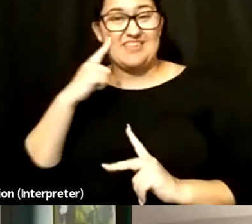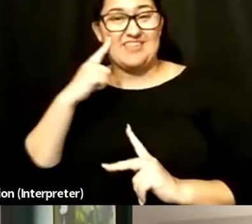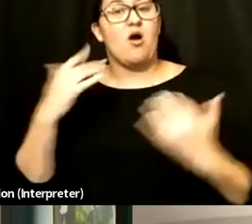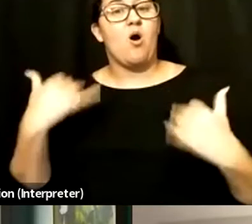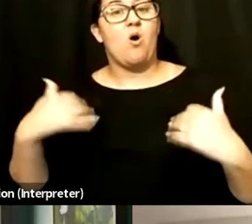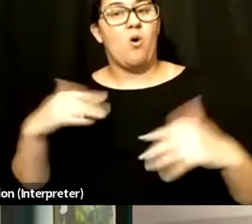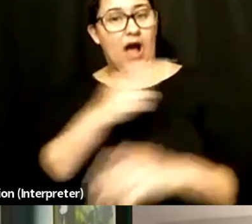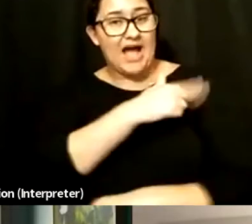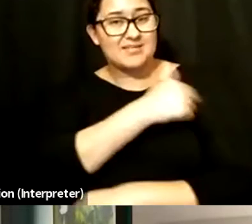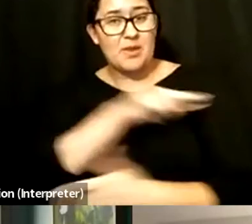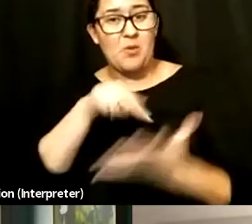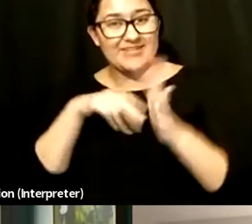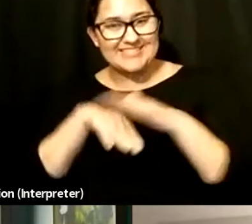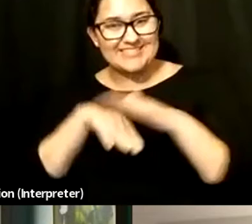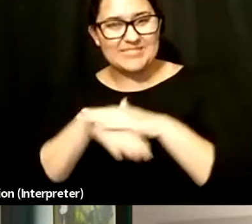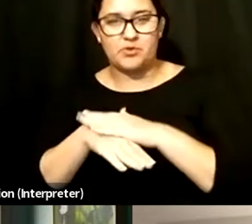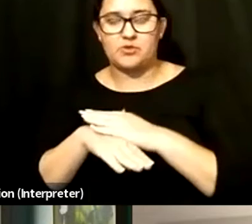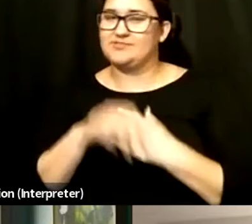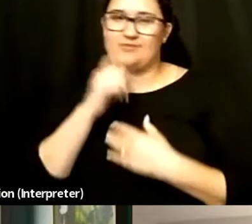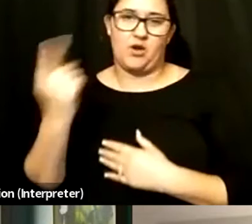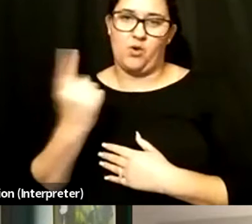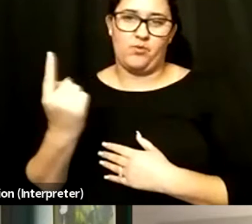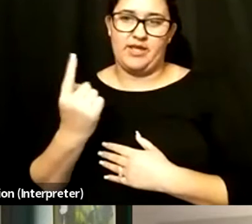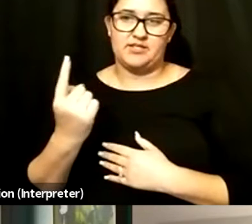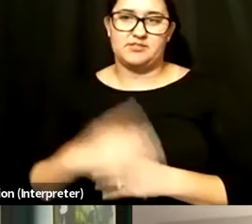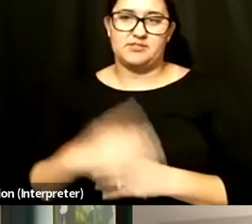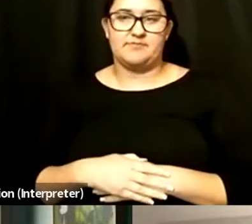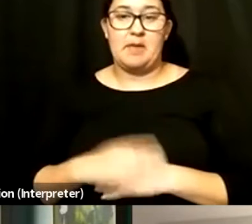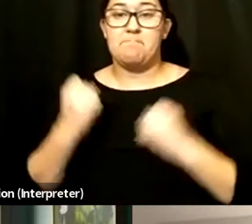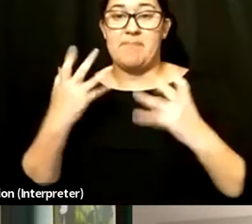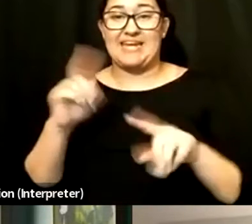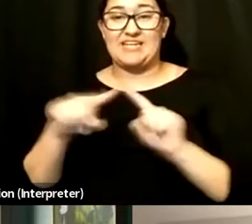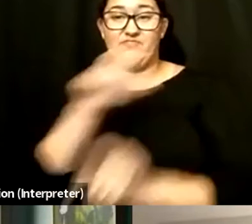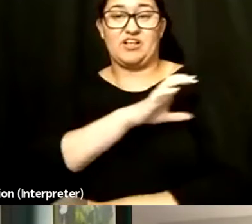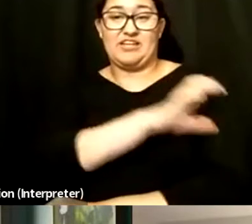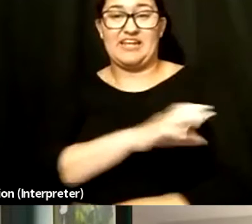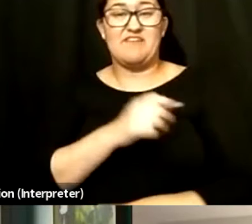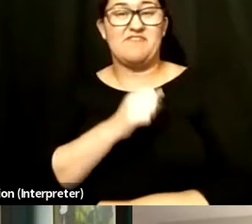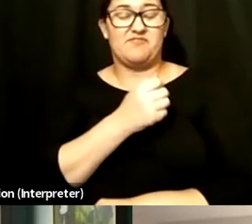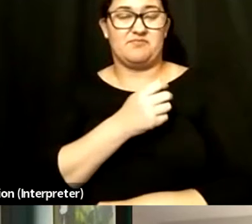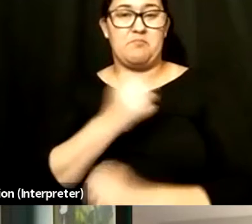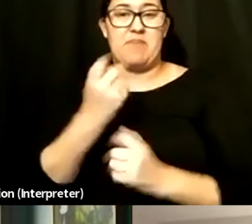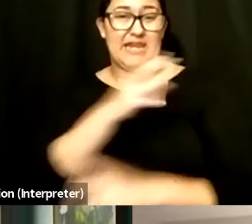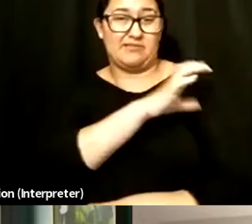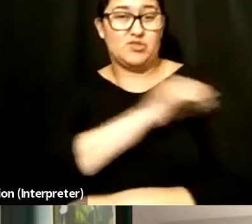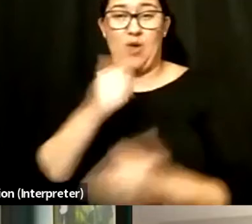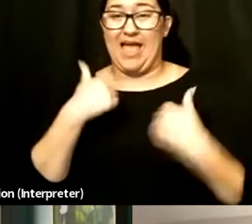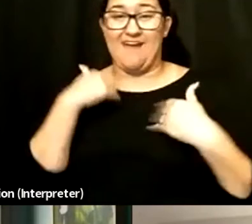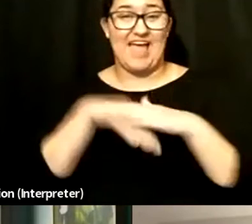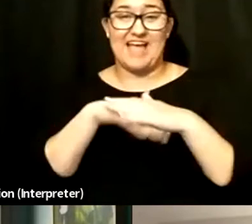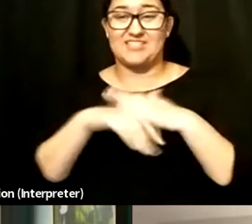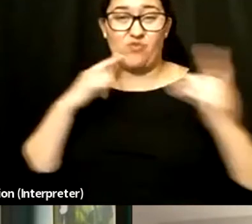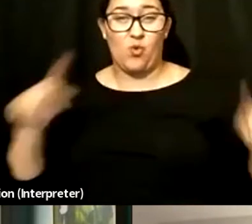but far too few clinics have wheelchair accessible scales. So we have, women